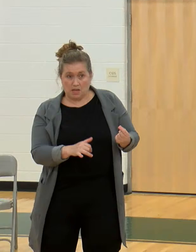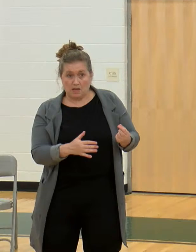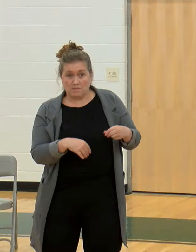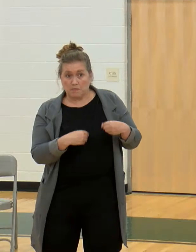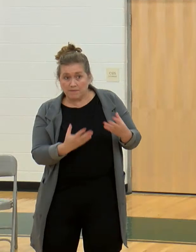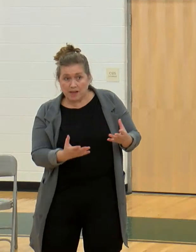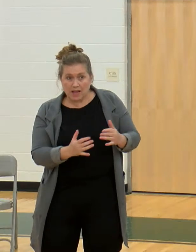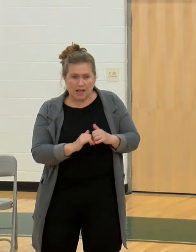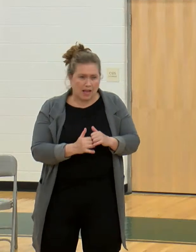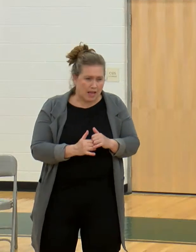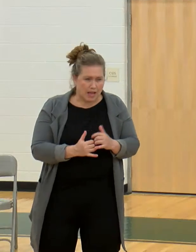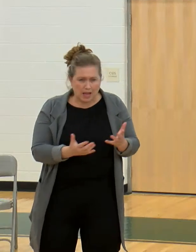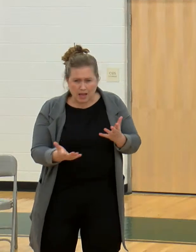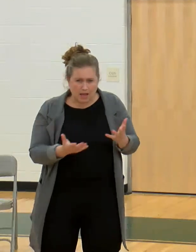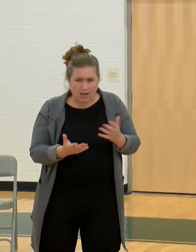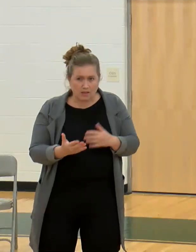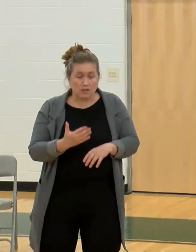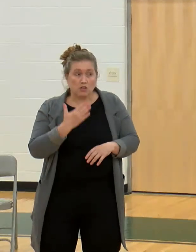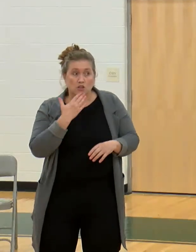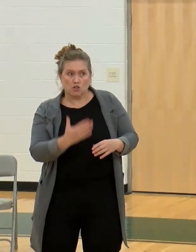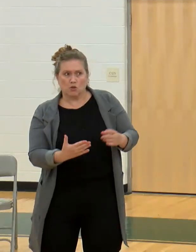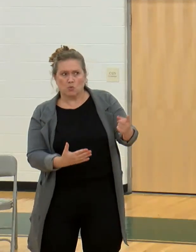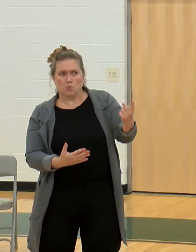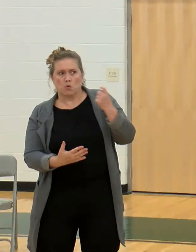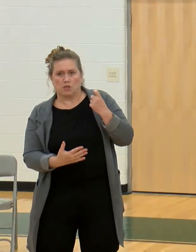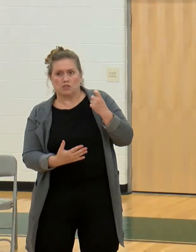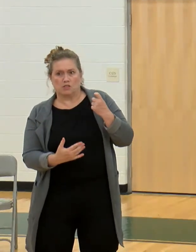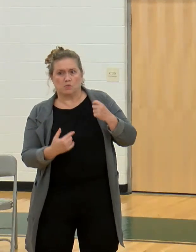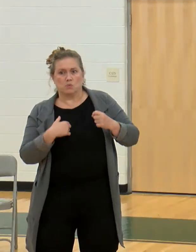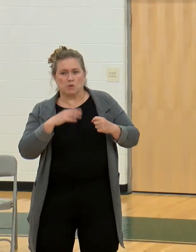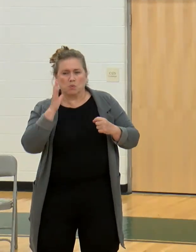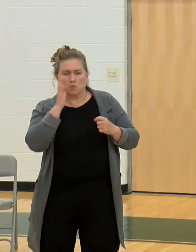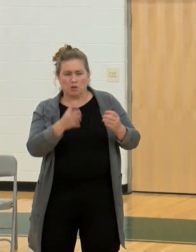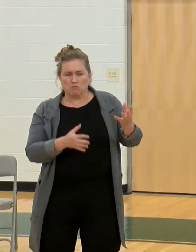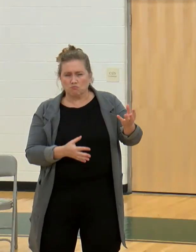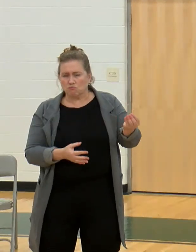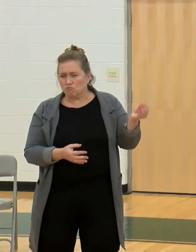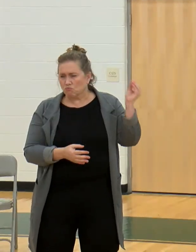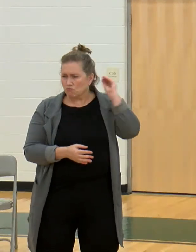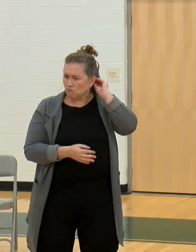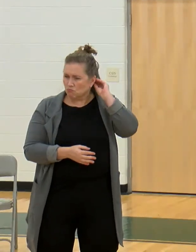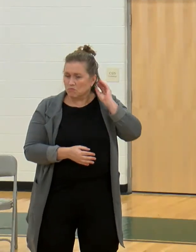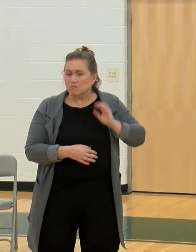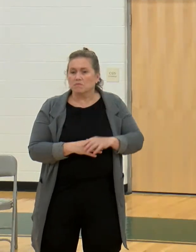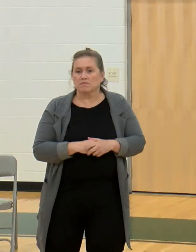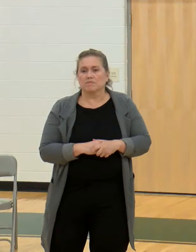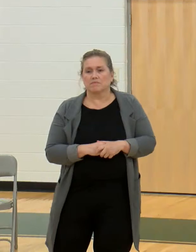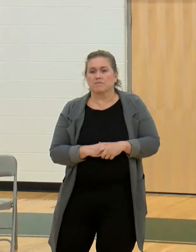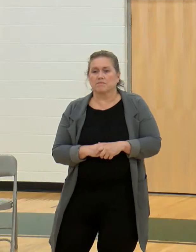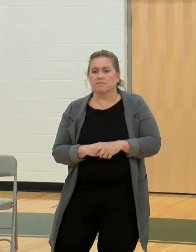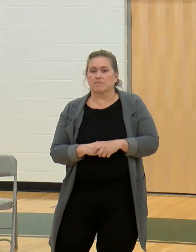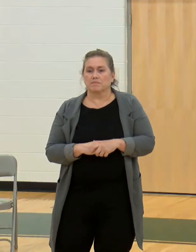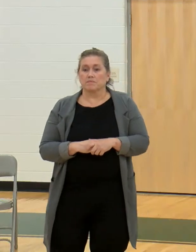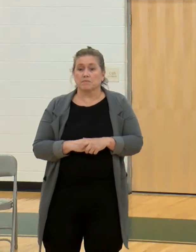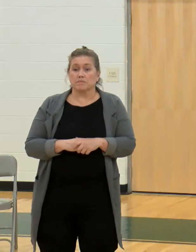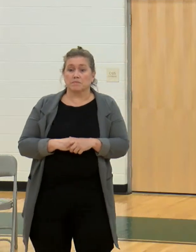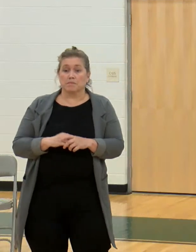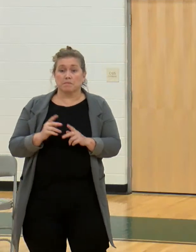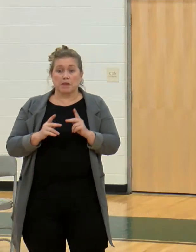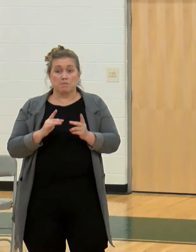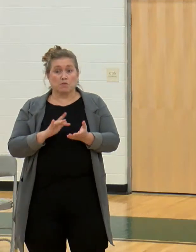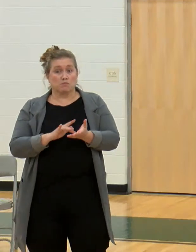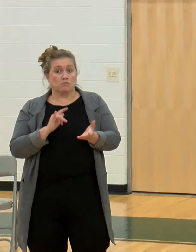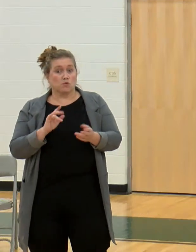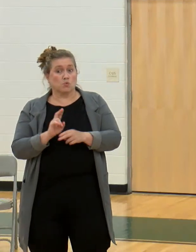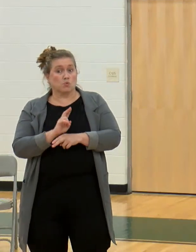that's a good question. We'll definitely make note of that. I think as people use this for events and things like that.